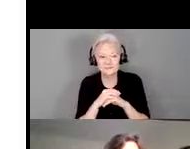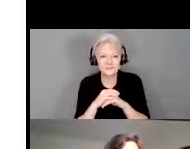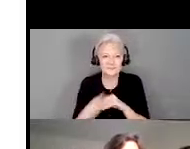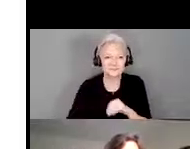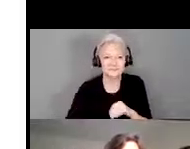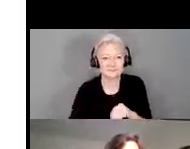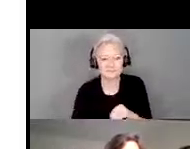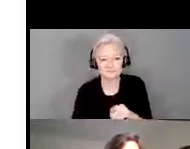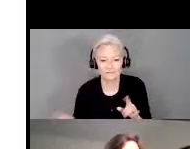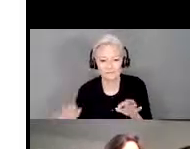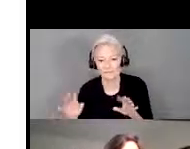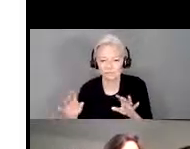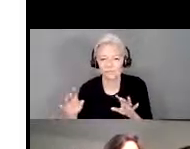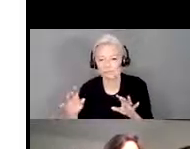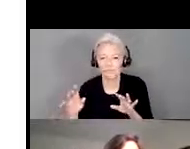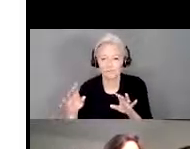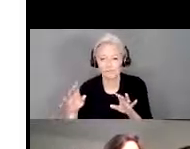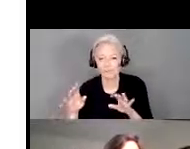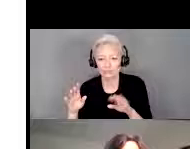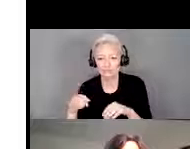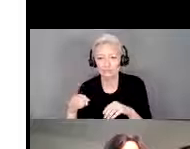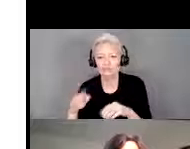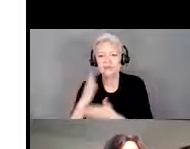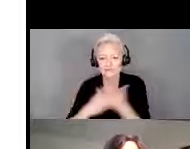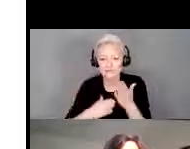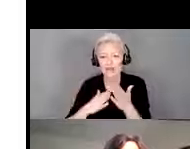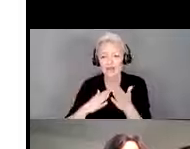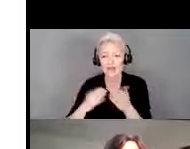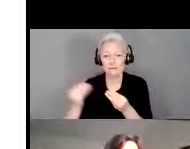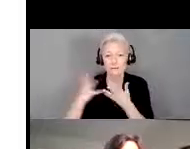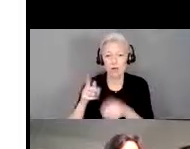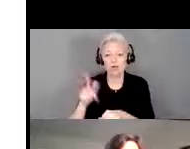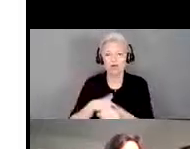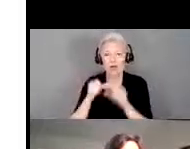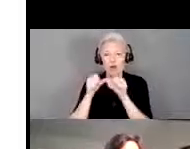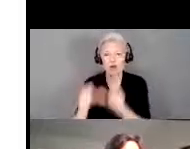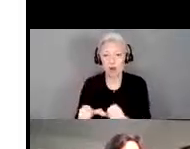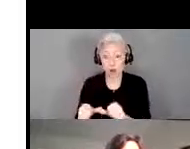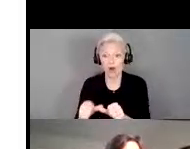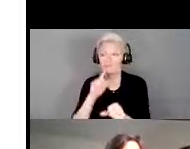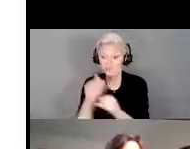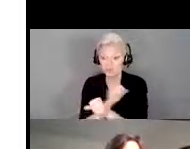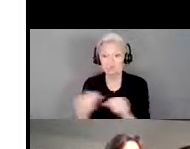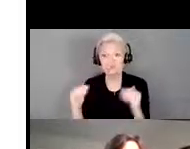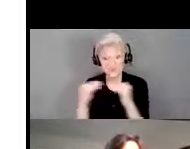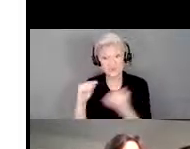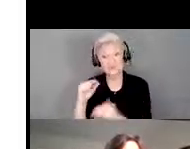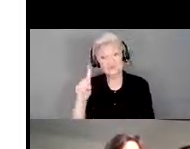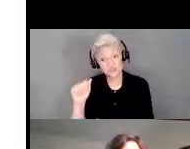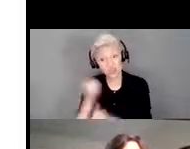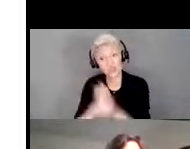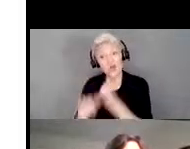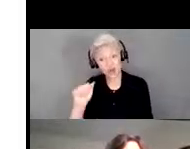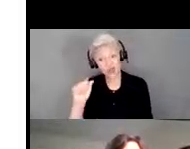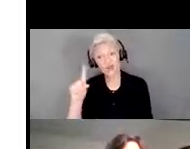Yeah, we have some notification that long haul COVID is a disability under the ADA.